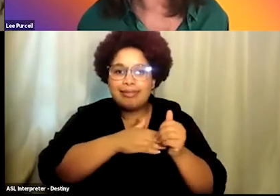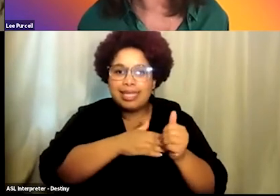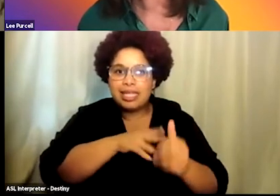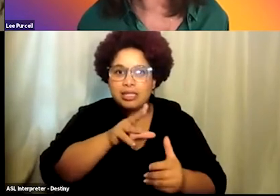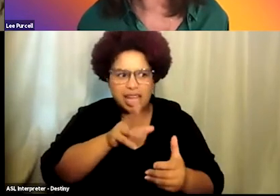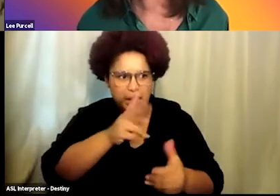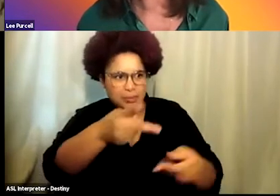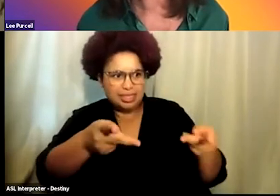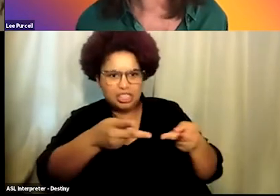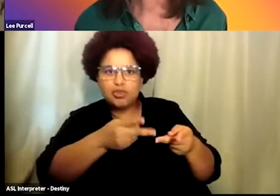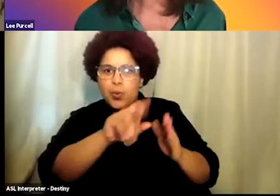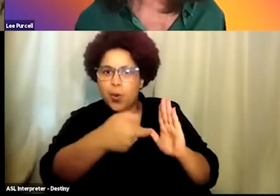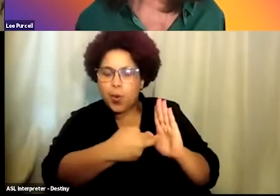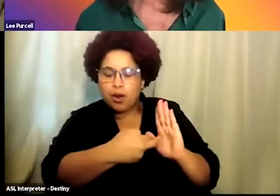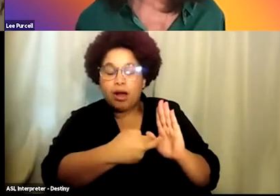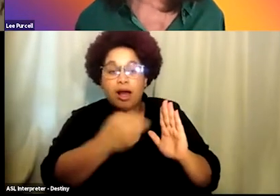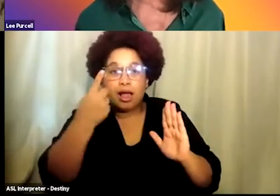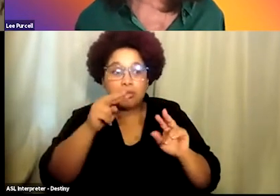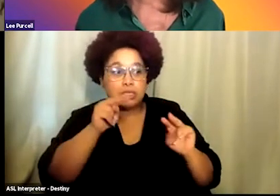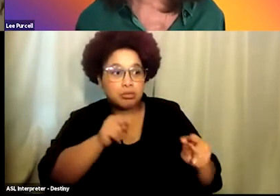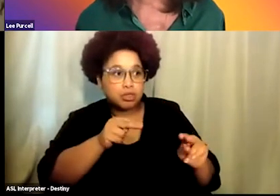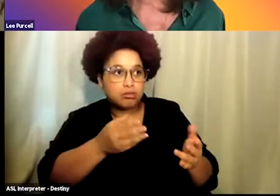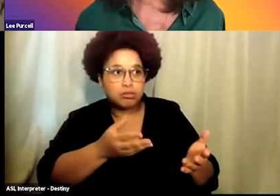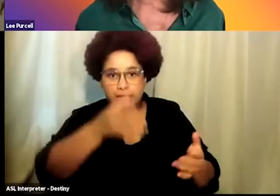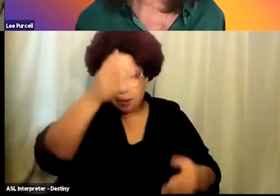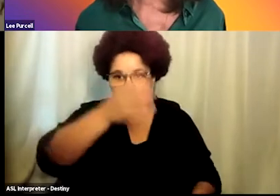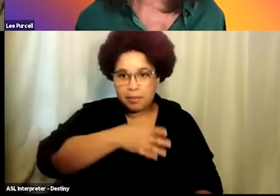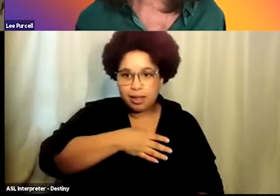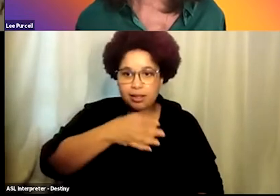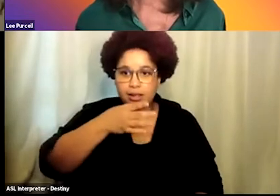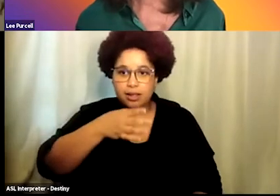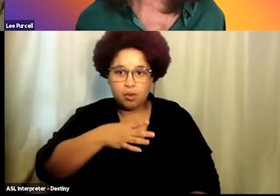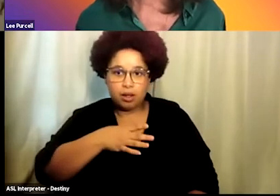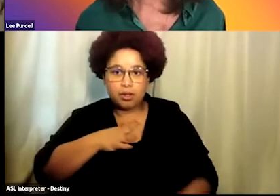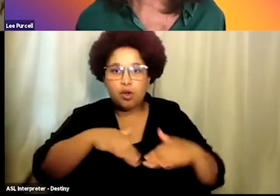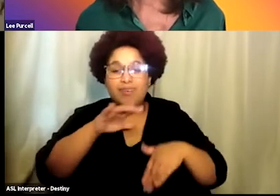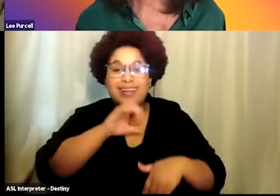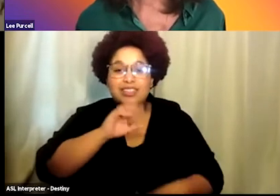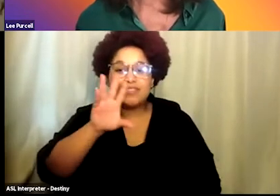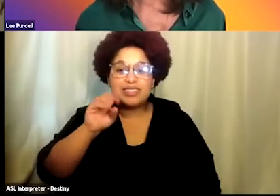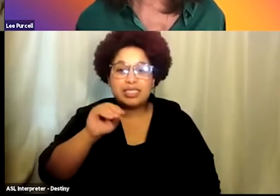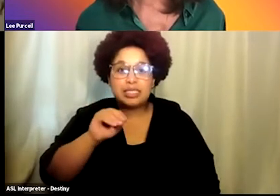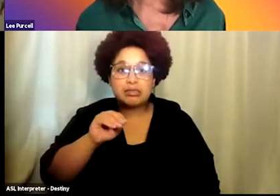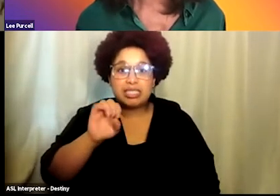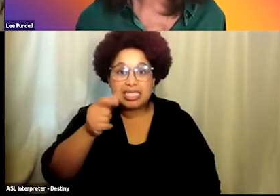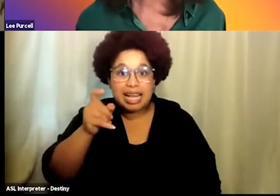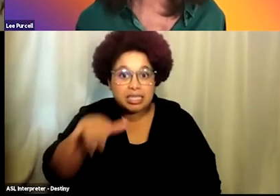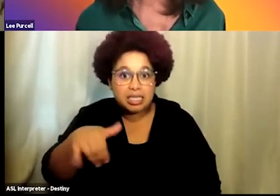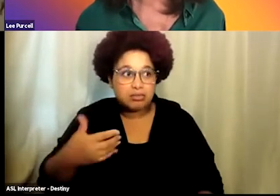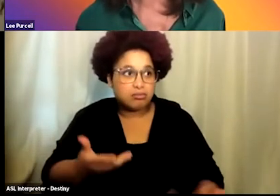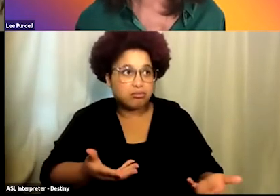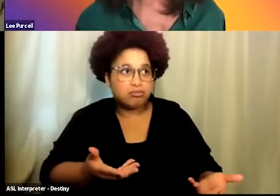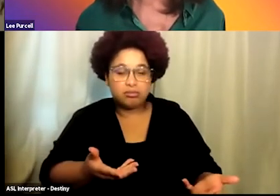those positions, and the perception is that that man or woman over 50 is sexy.